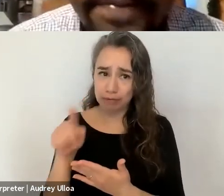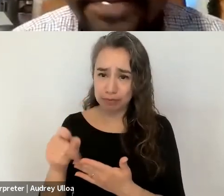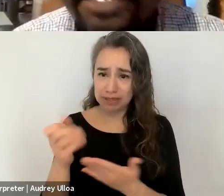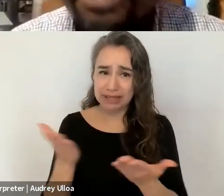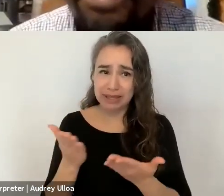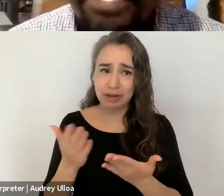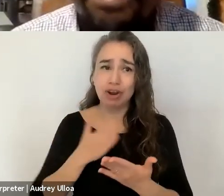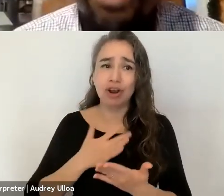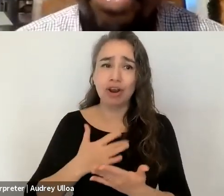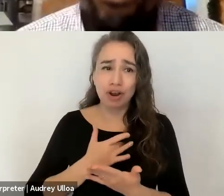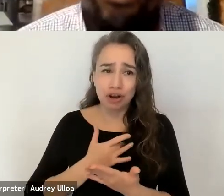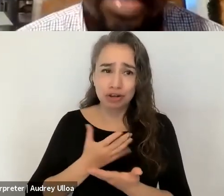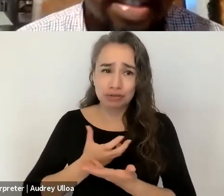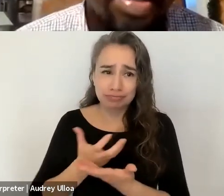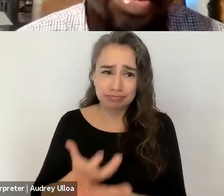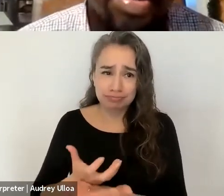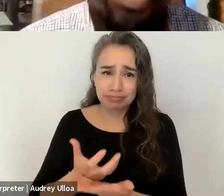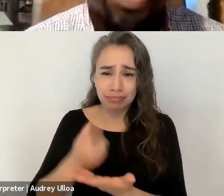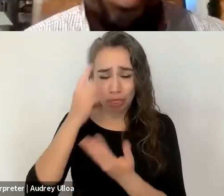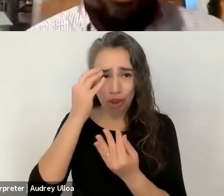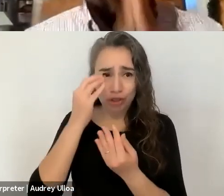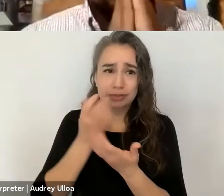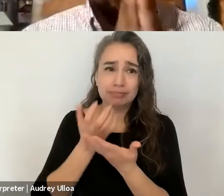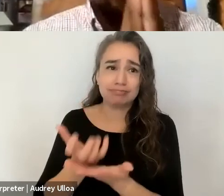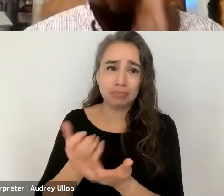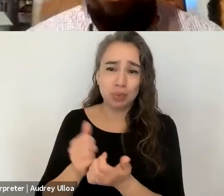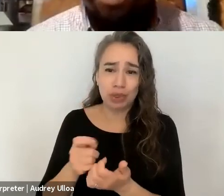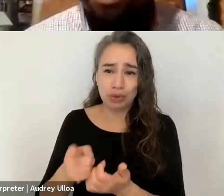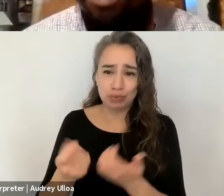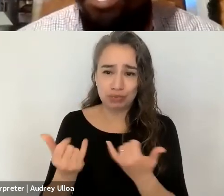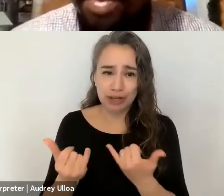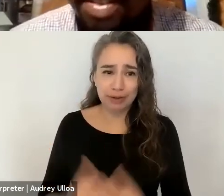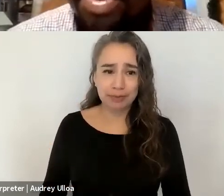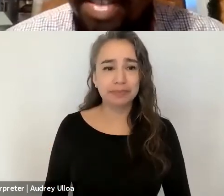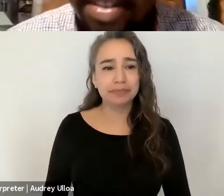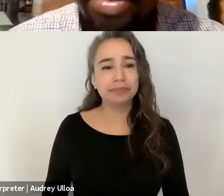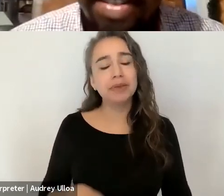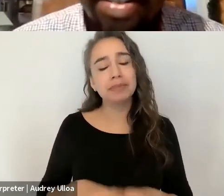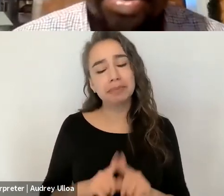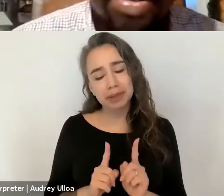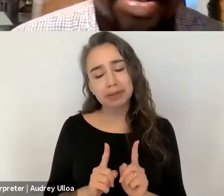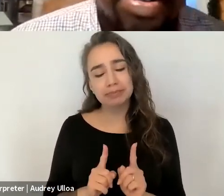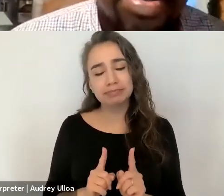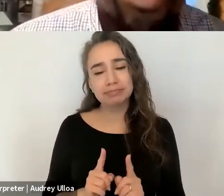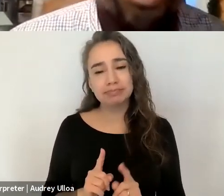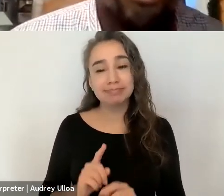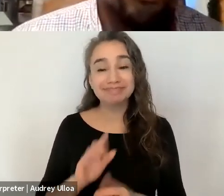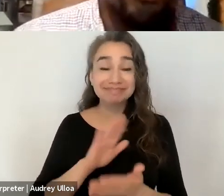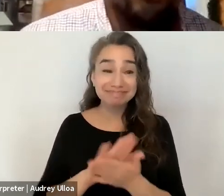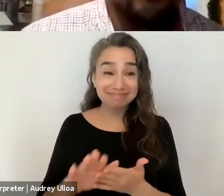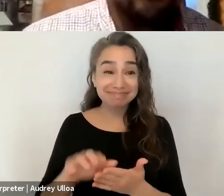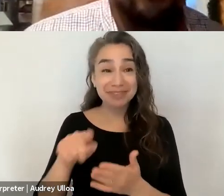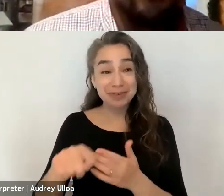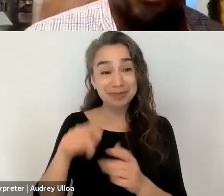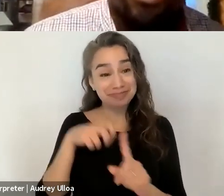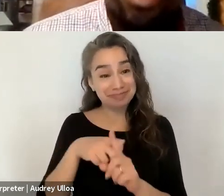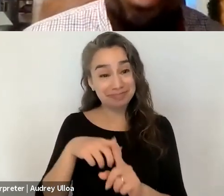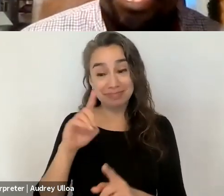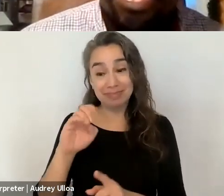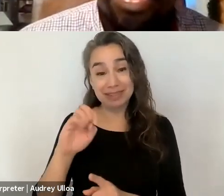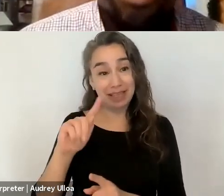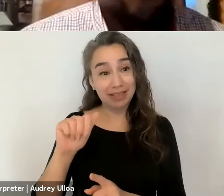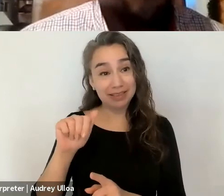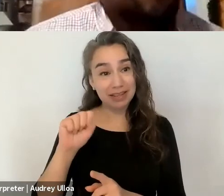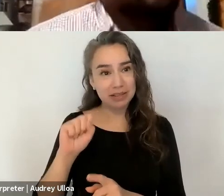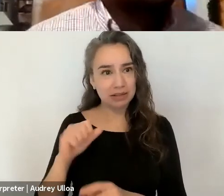our thoughts are with you during this time. But that is great that you tapped into the deltas. Hey, we will take a photo